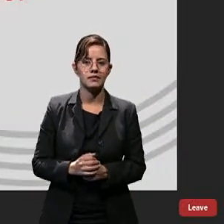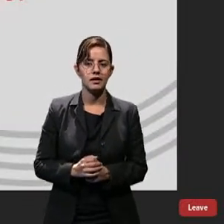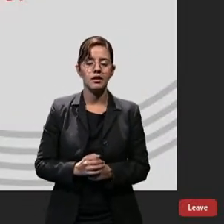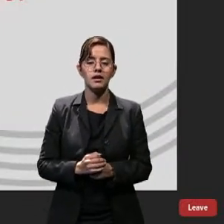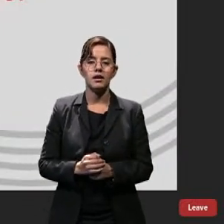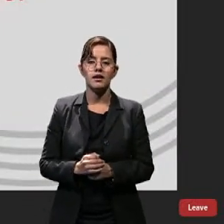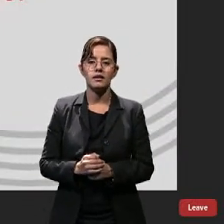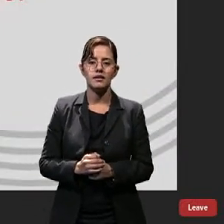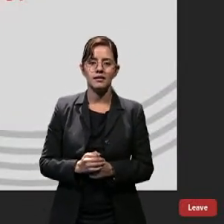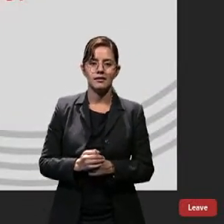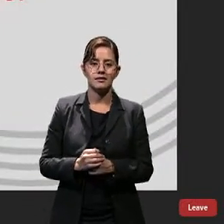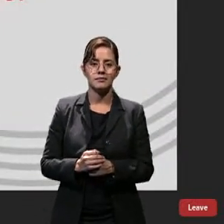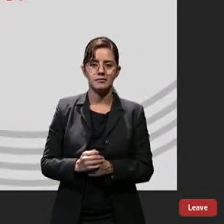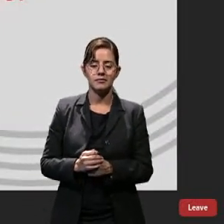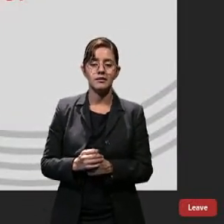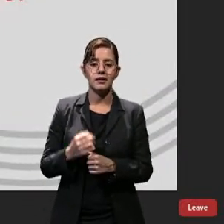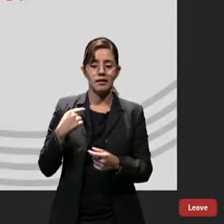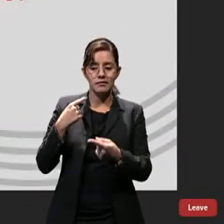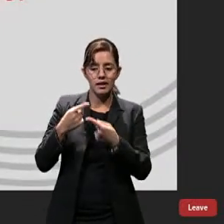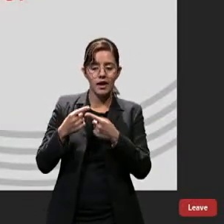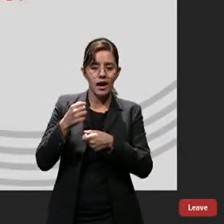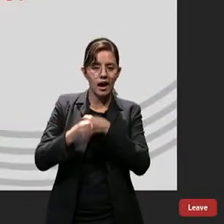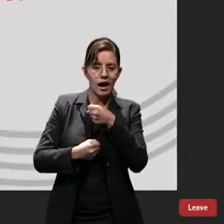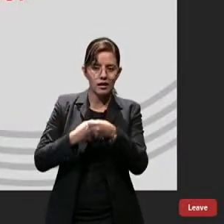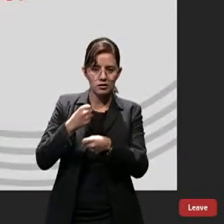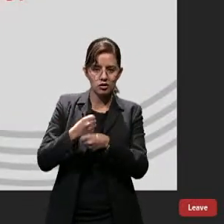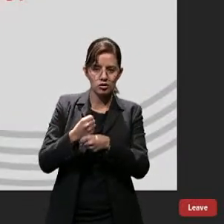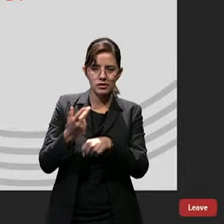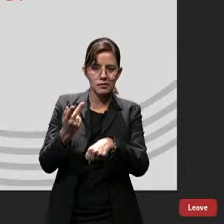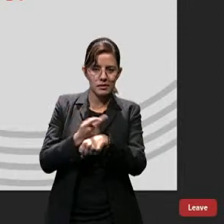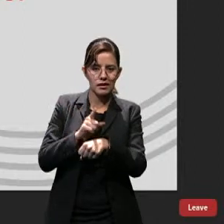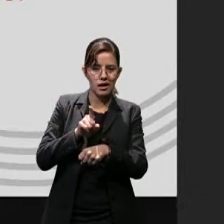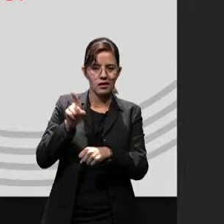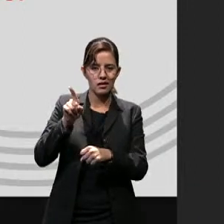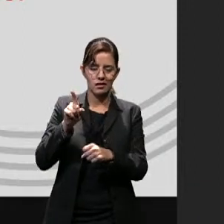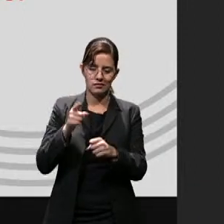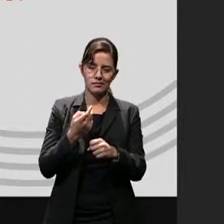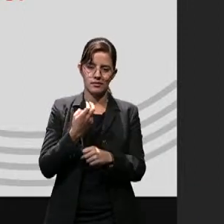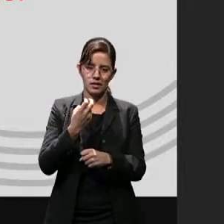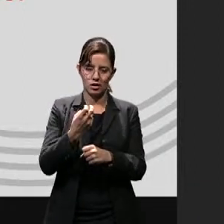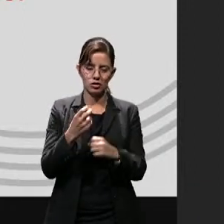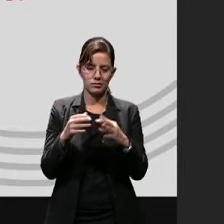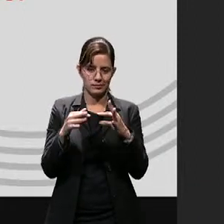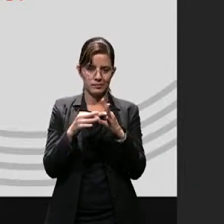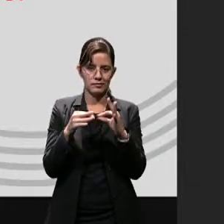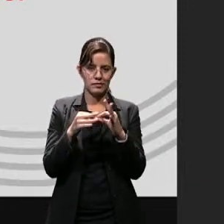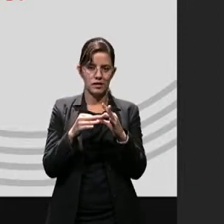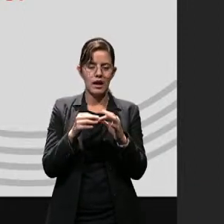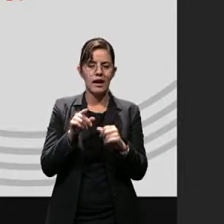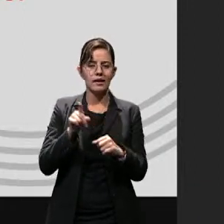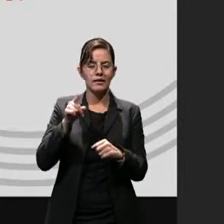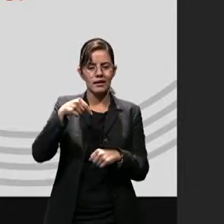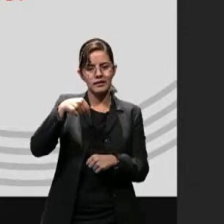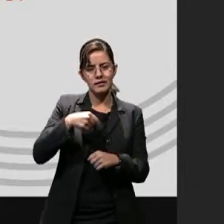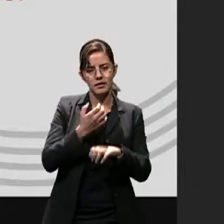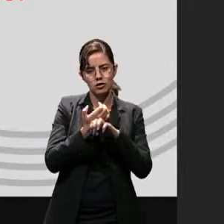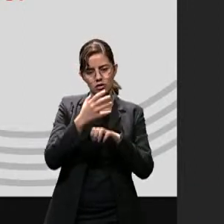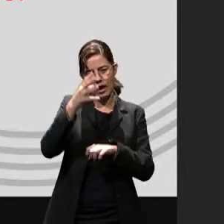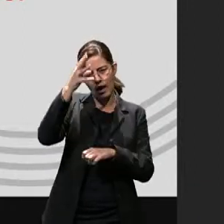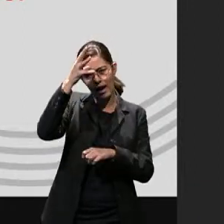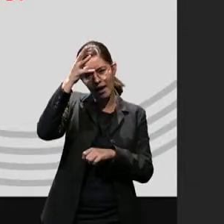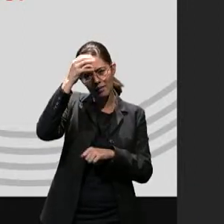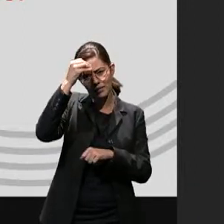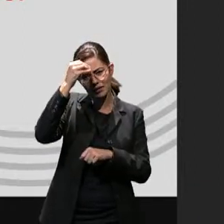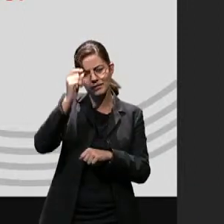So what we're learning in the United States is something we should have already known, and that is that democracy cannot be taken for granted.